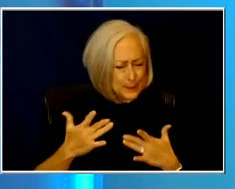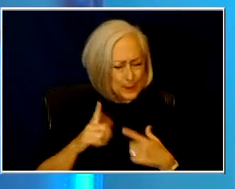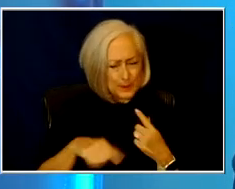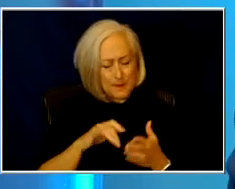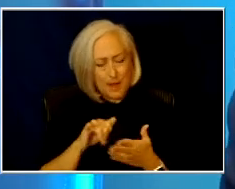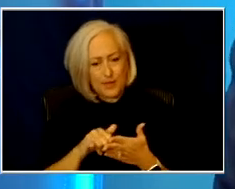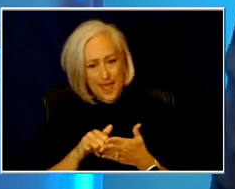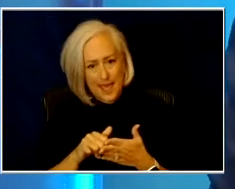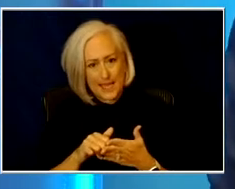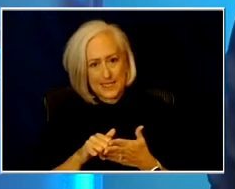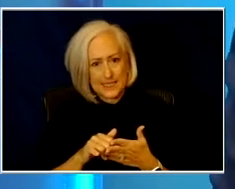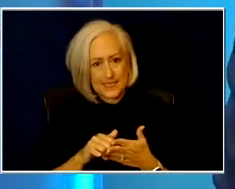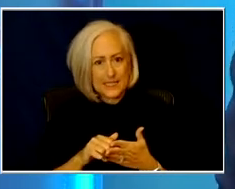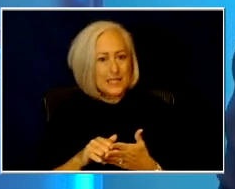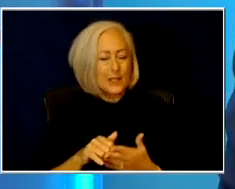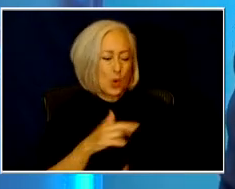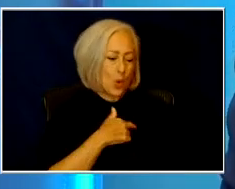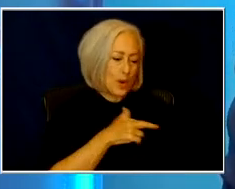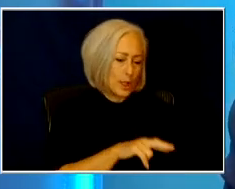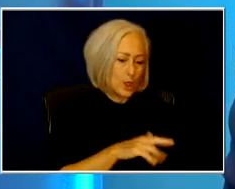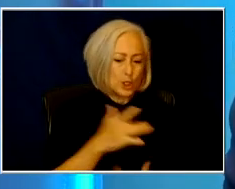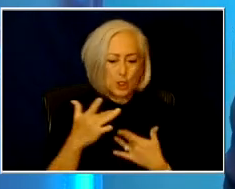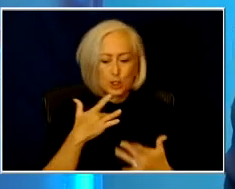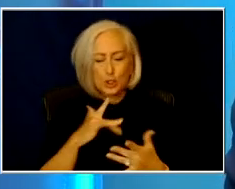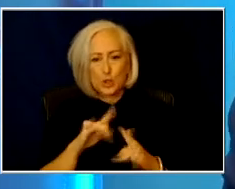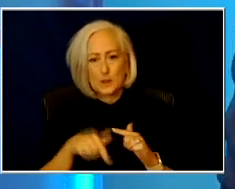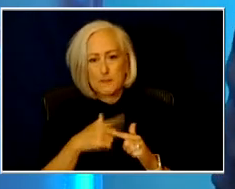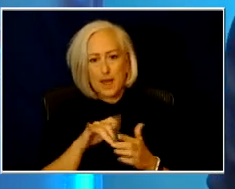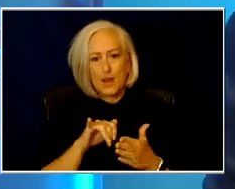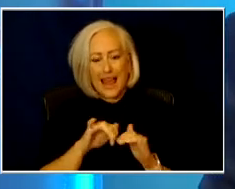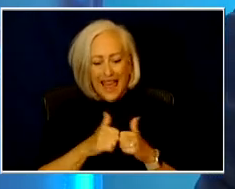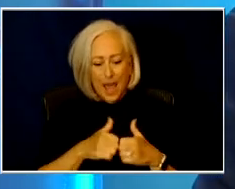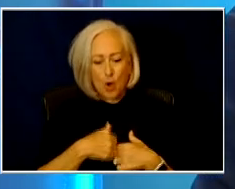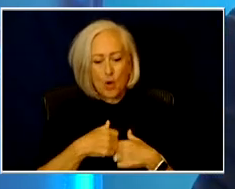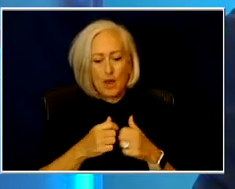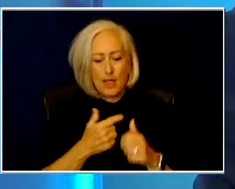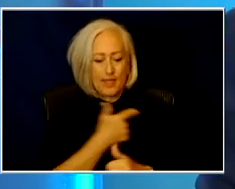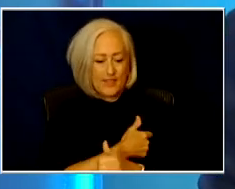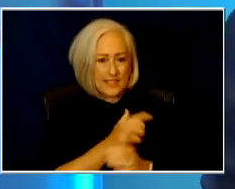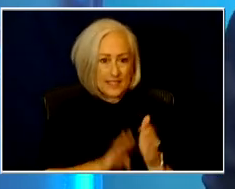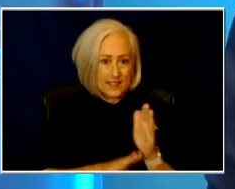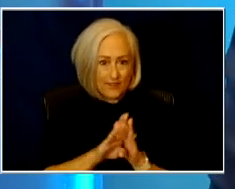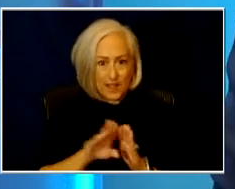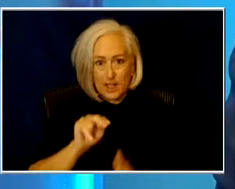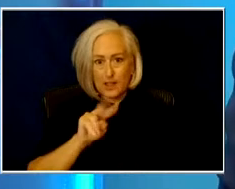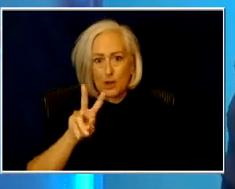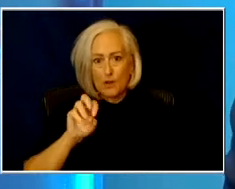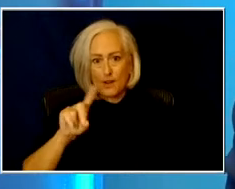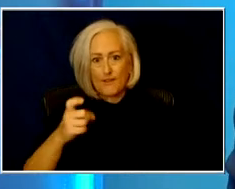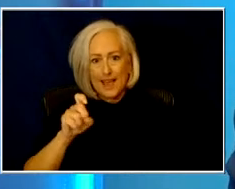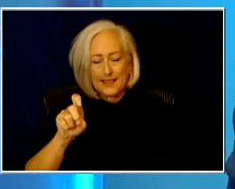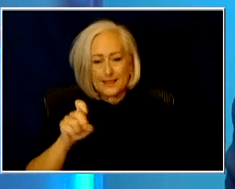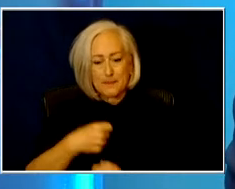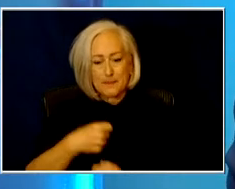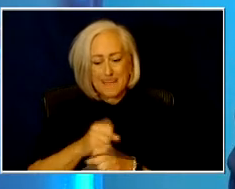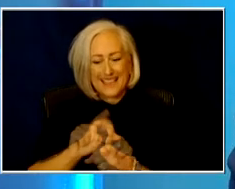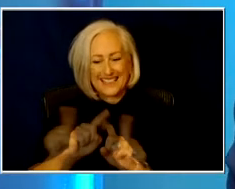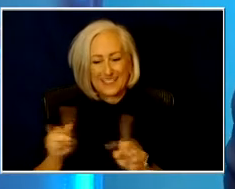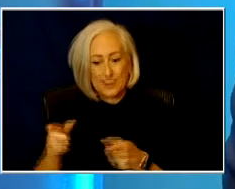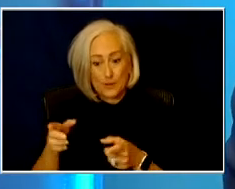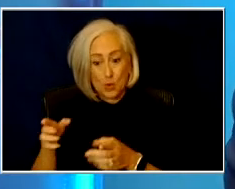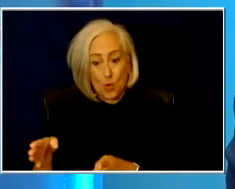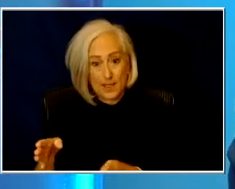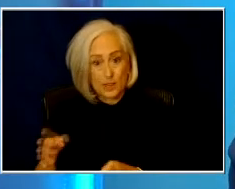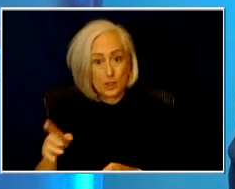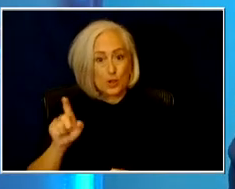moral religious concerns around how some of the vaccines were developed and no vax is developed in a little bit different way so that would be a potential thing to talk